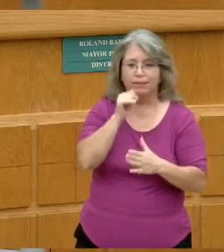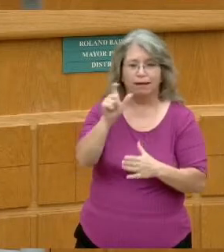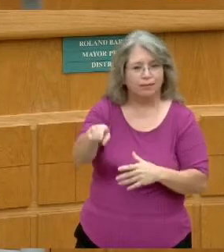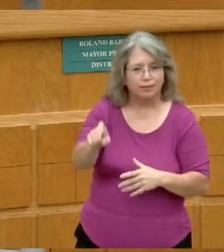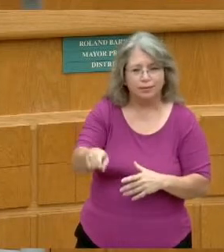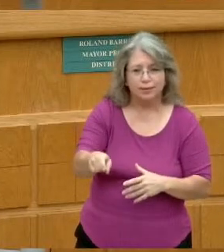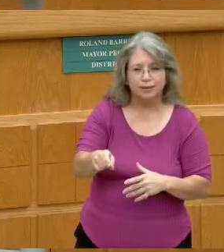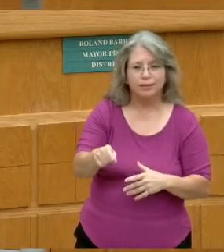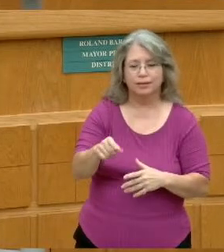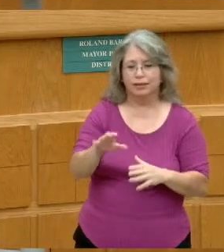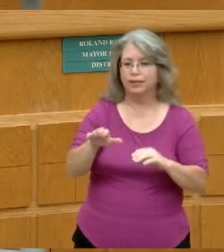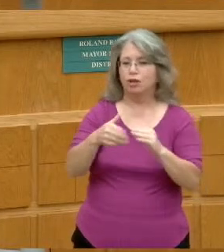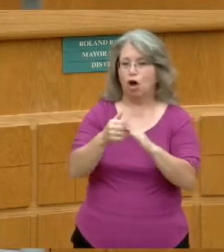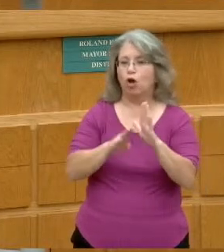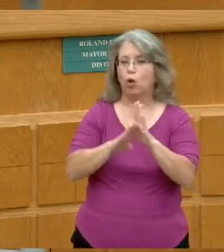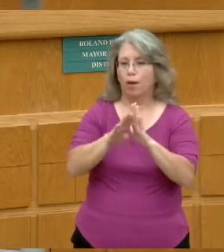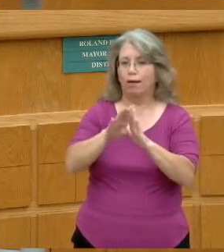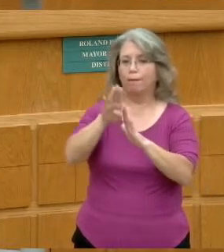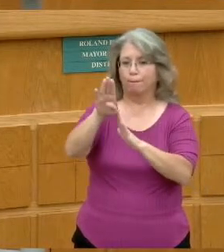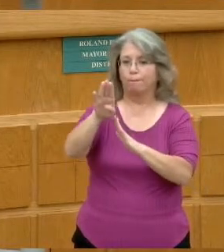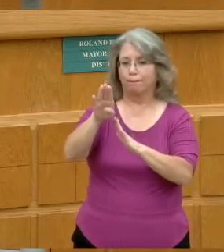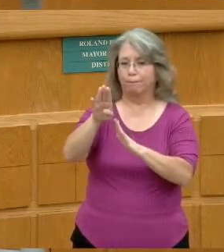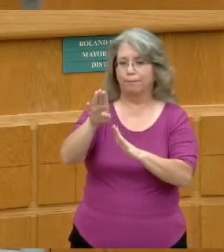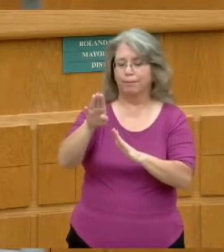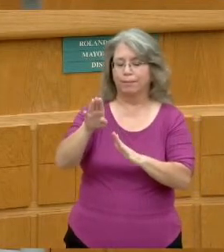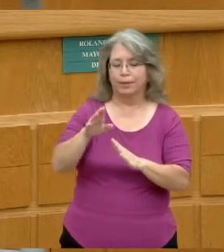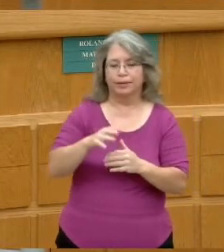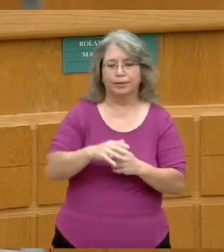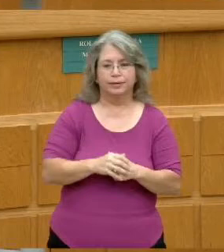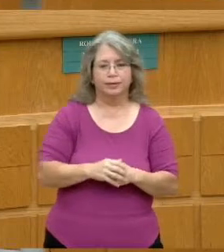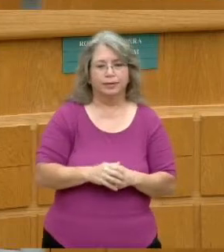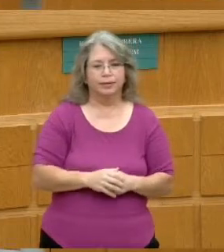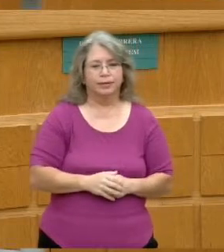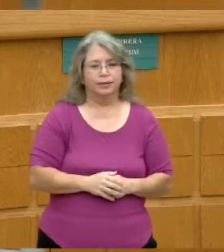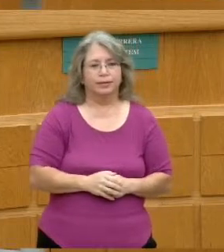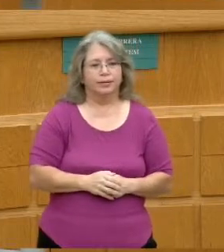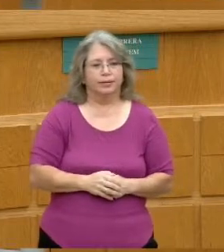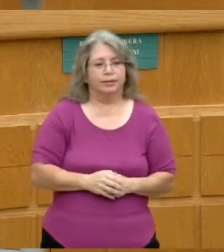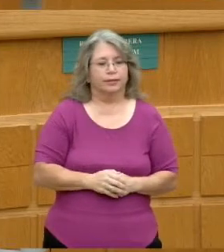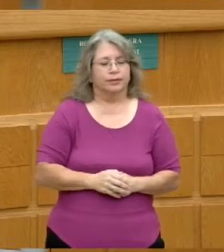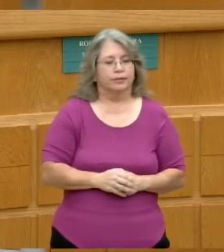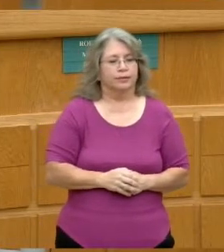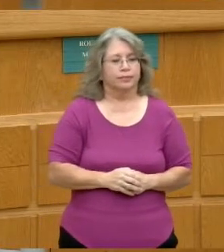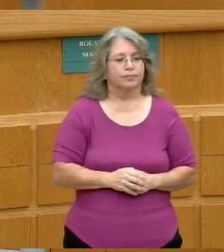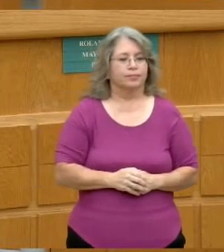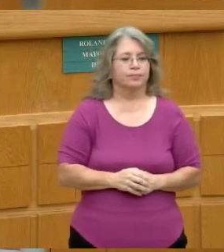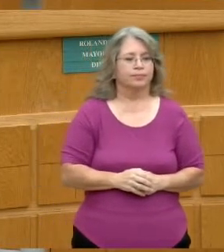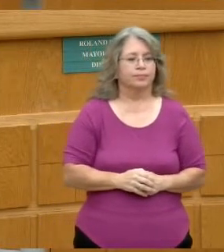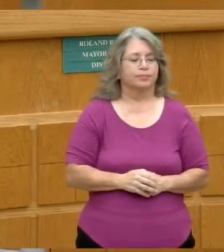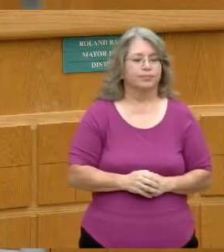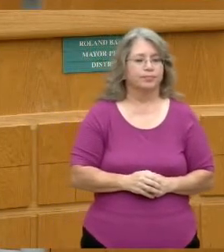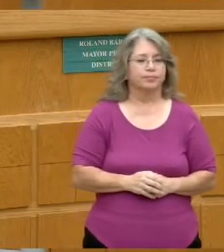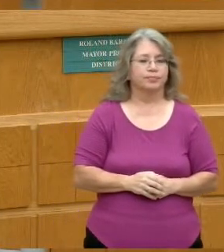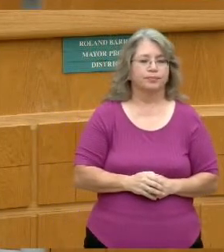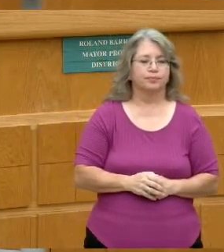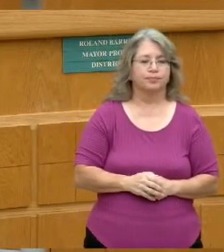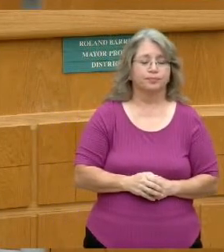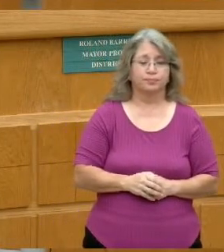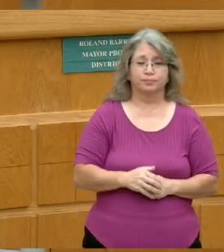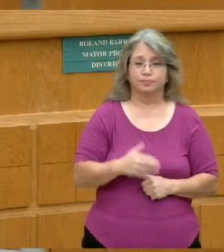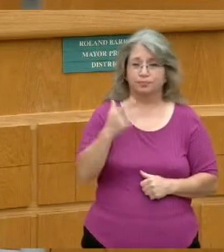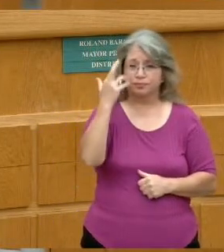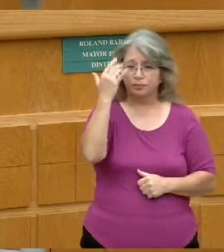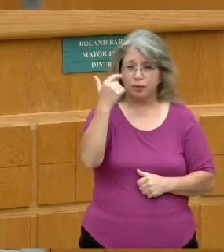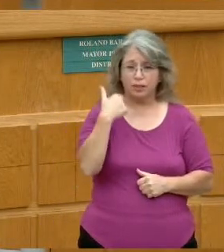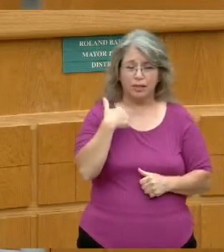in congruence with other metrics that are out there. So the reason why I spent so much time